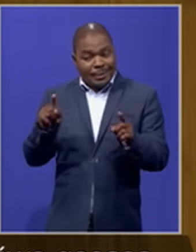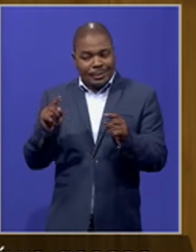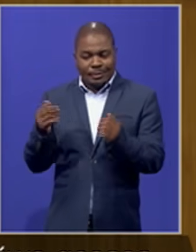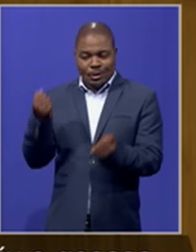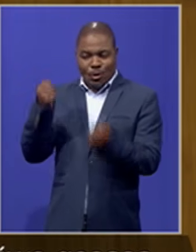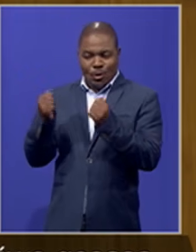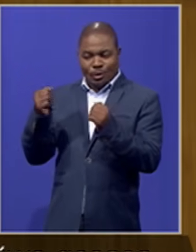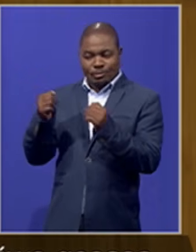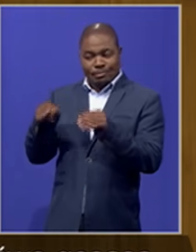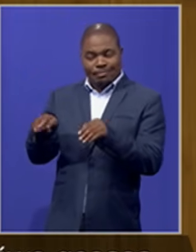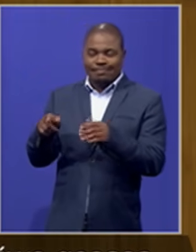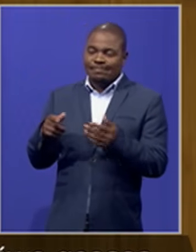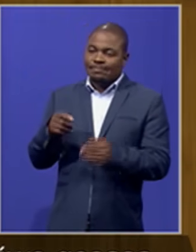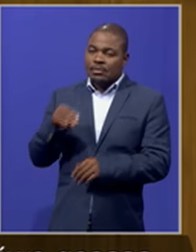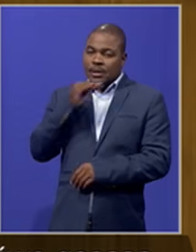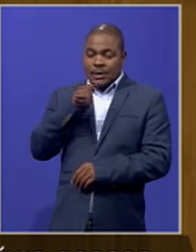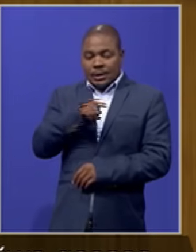this case should be